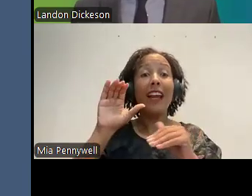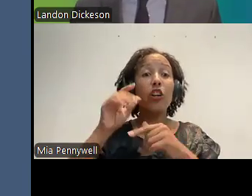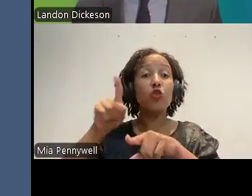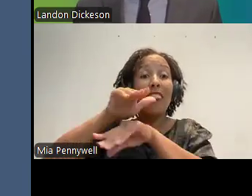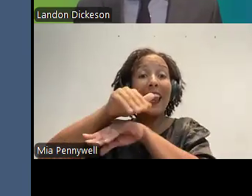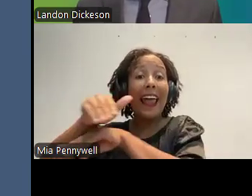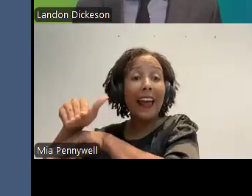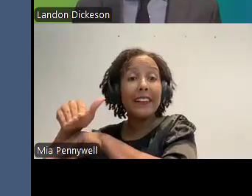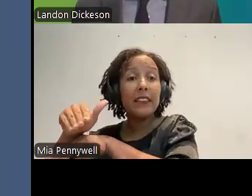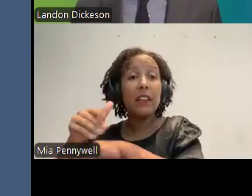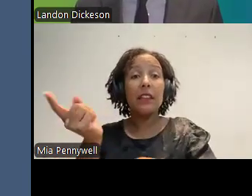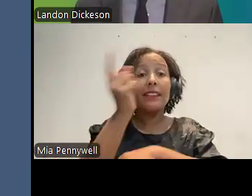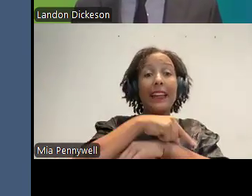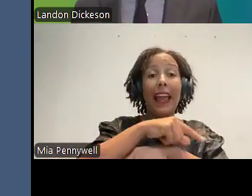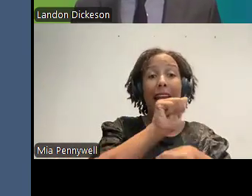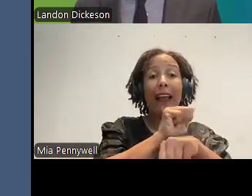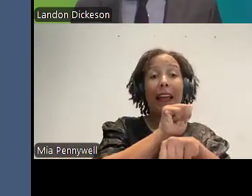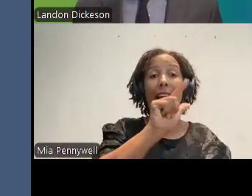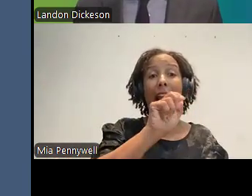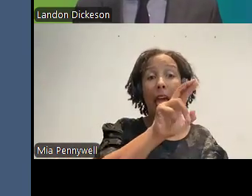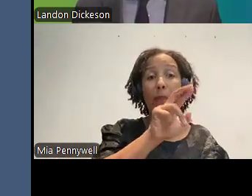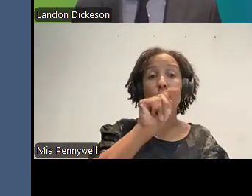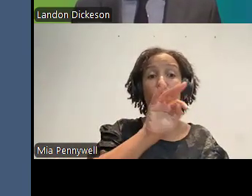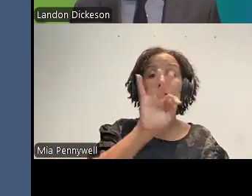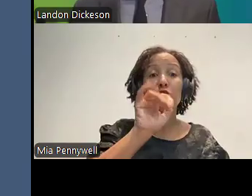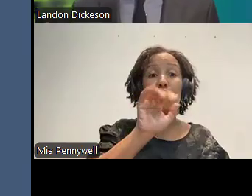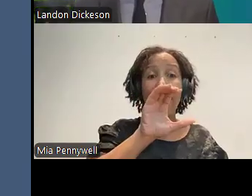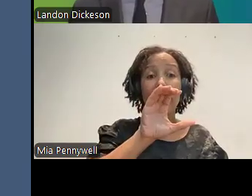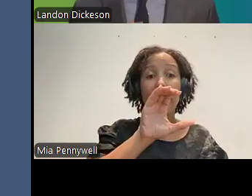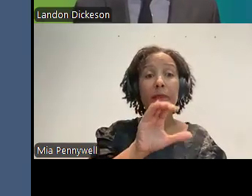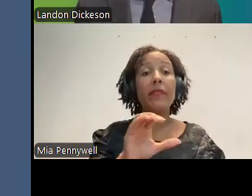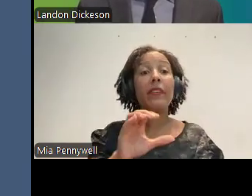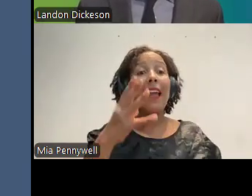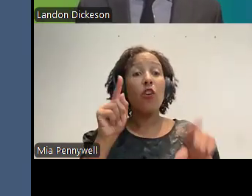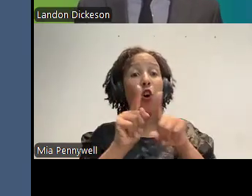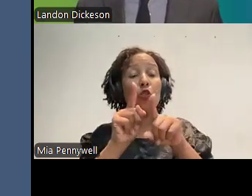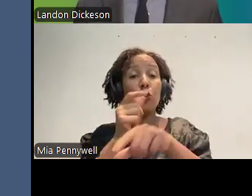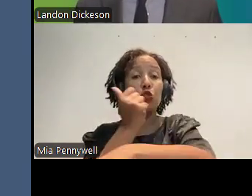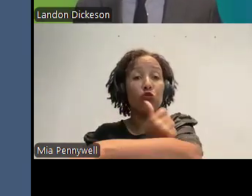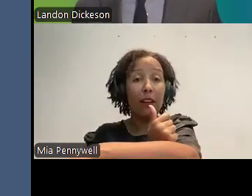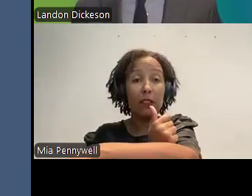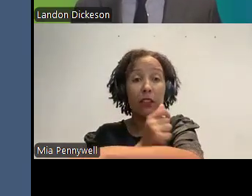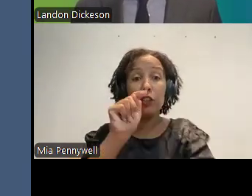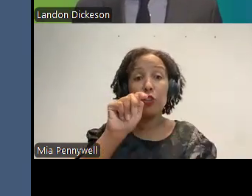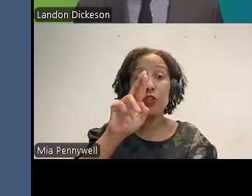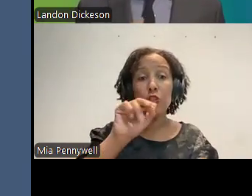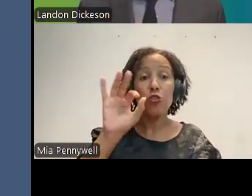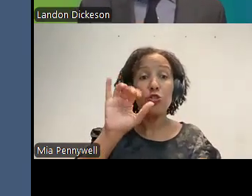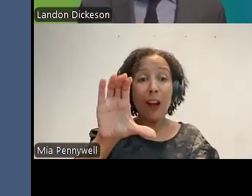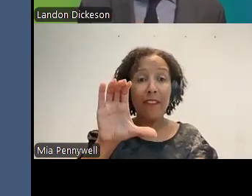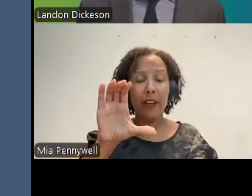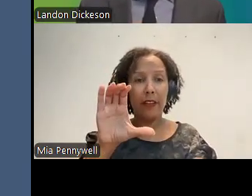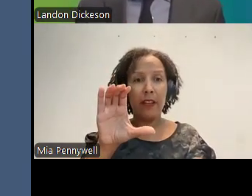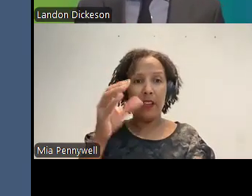well as with drug trafficking. A lot of the young men that we've encountered, they have been used as mules, or they themselves have